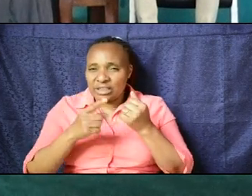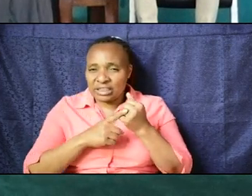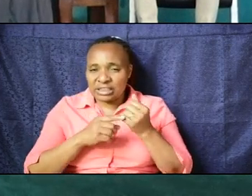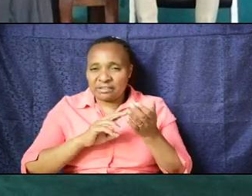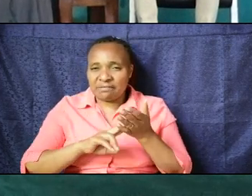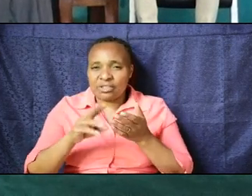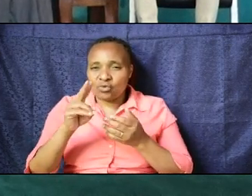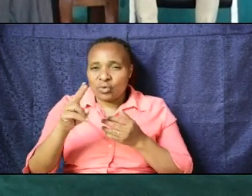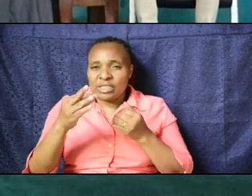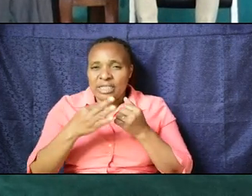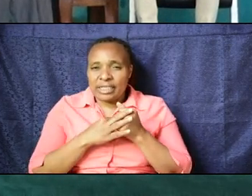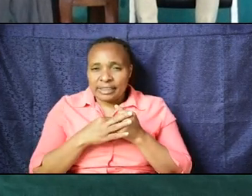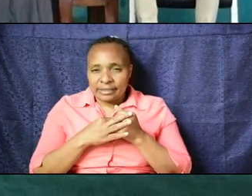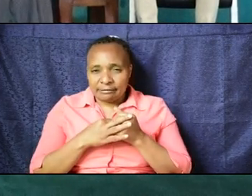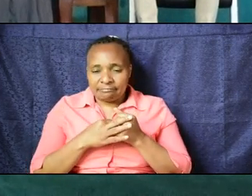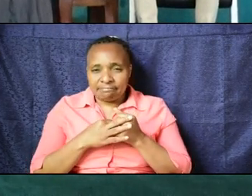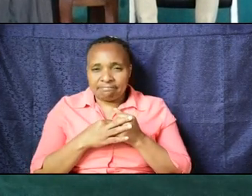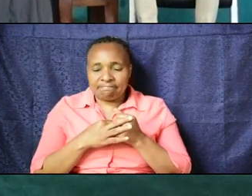verse